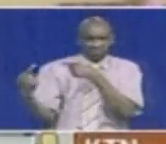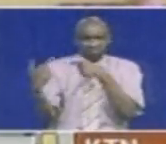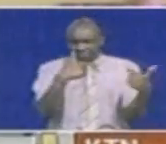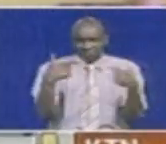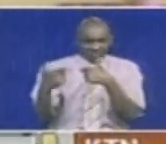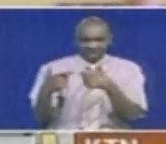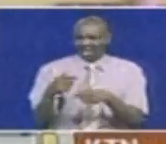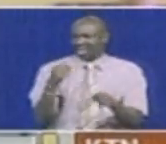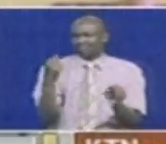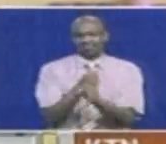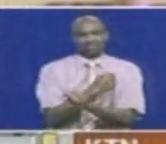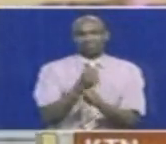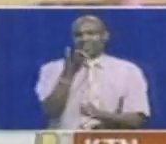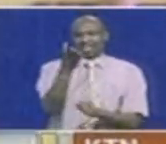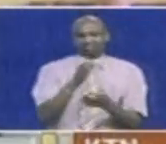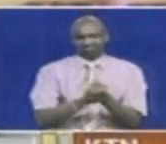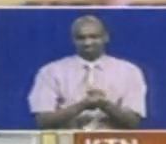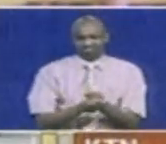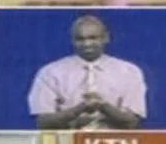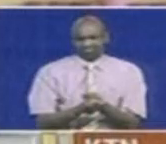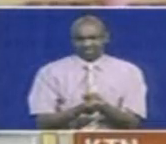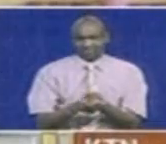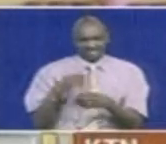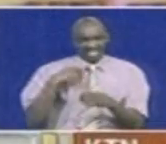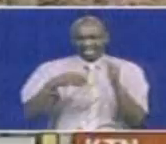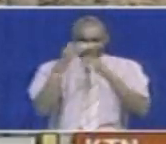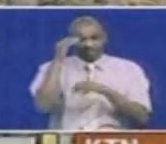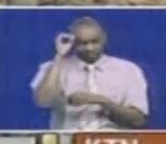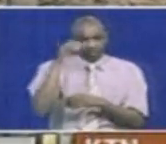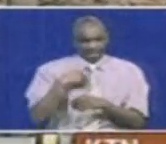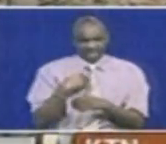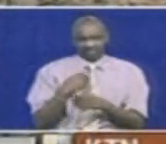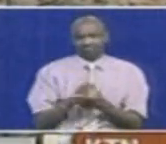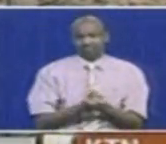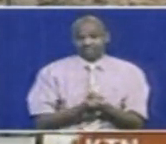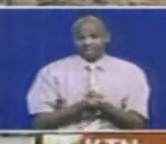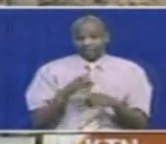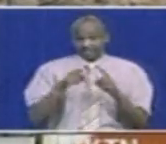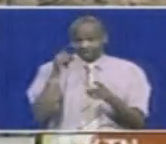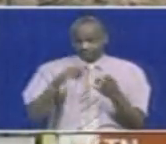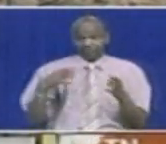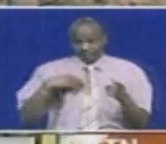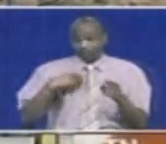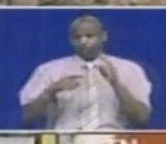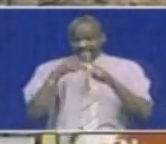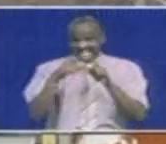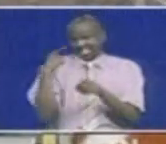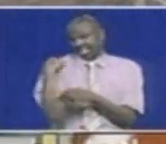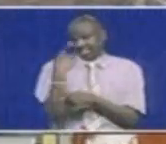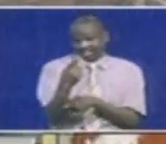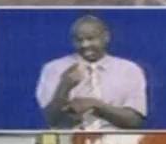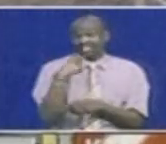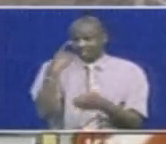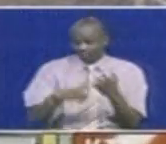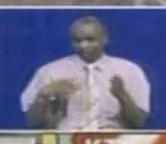out of question, in my expert opinion. But the number of those killed in the recent months has